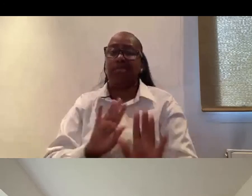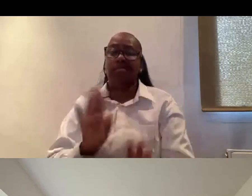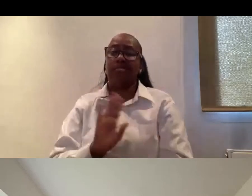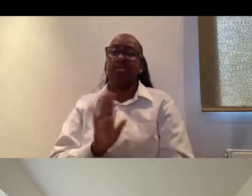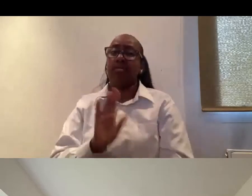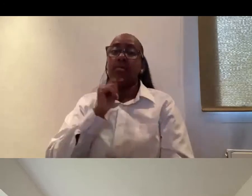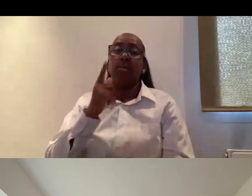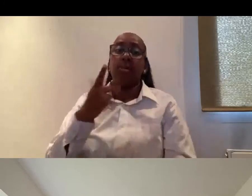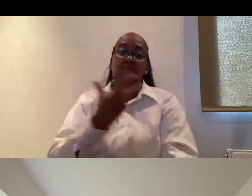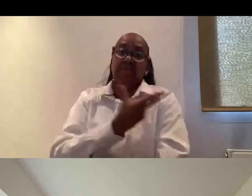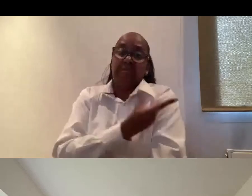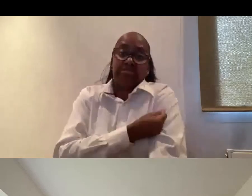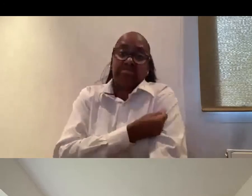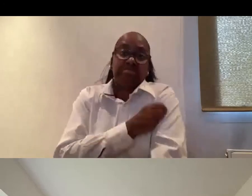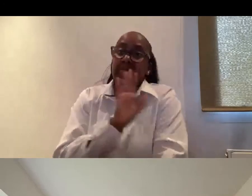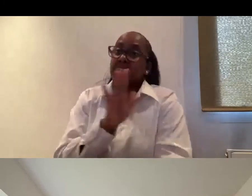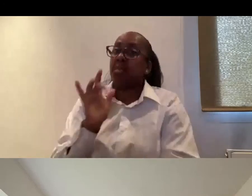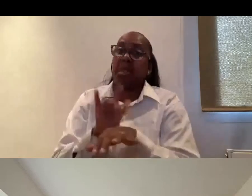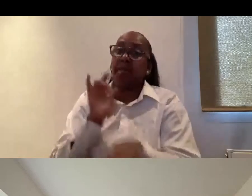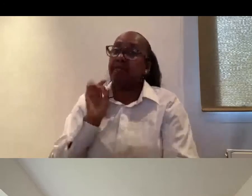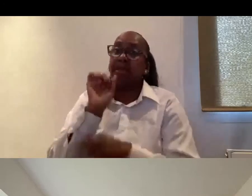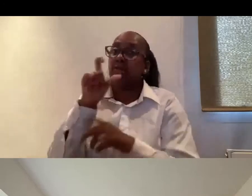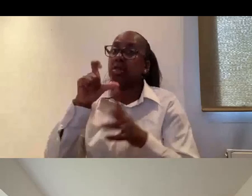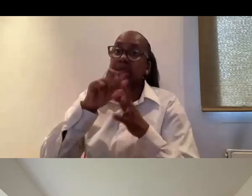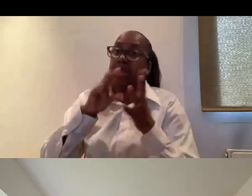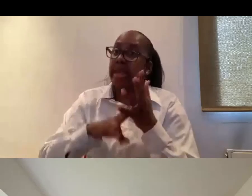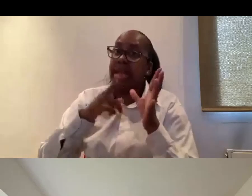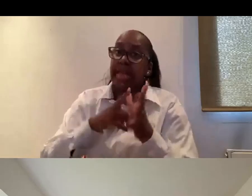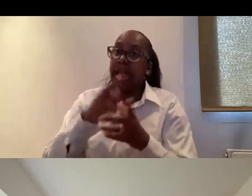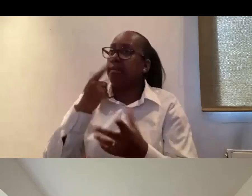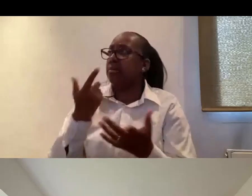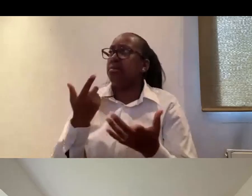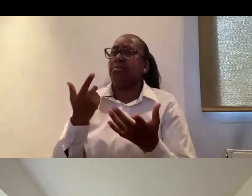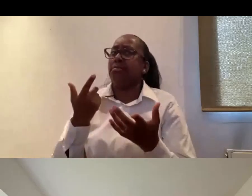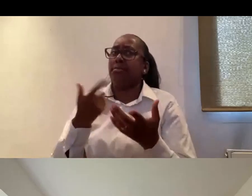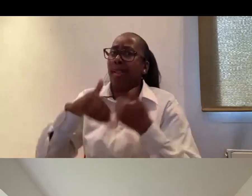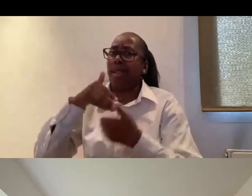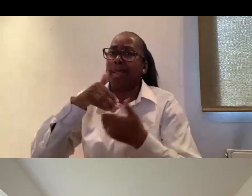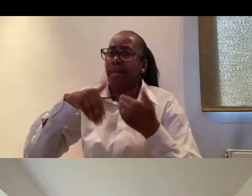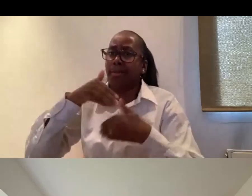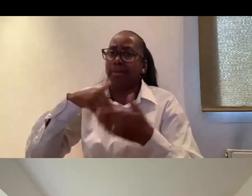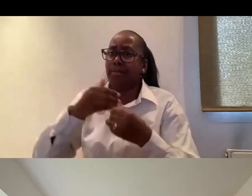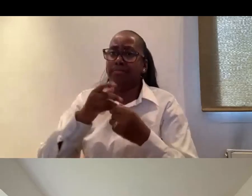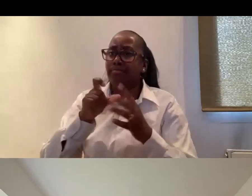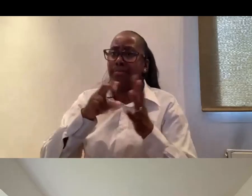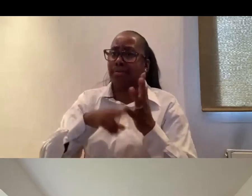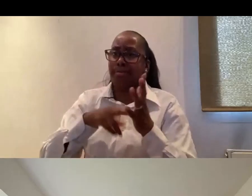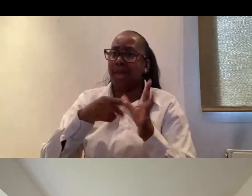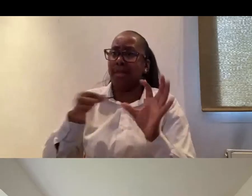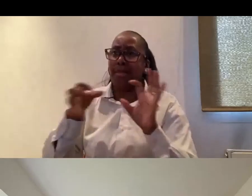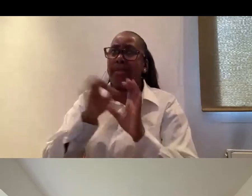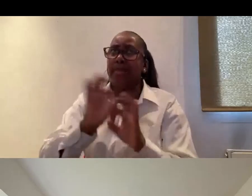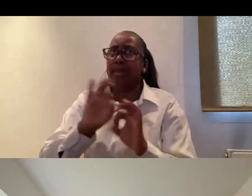The vaccines do not affect your DNA. They don't interact with the DNA whatsoever. There's a